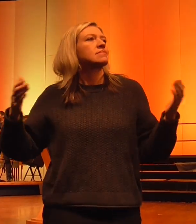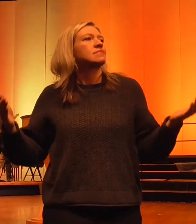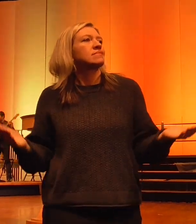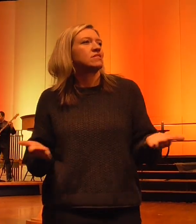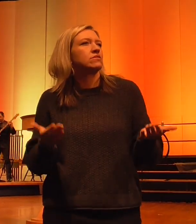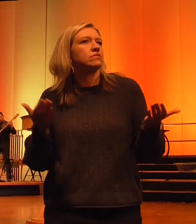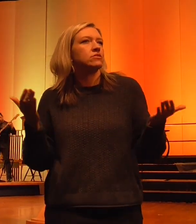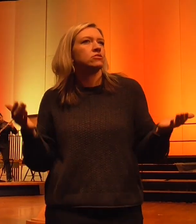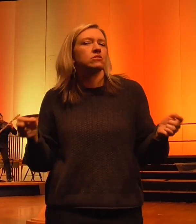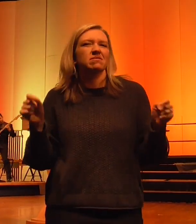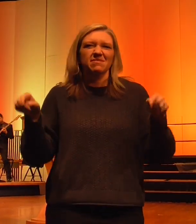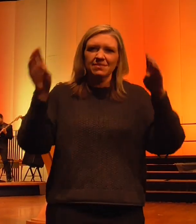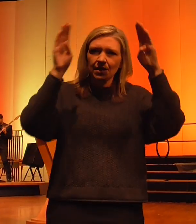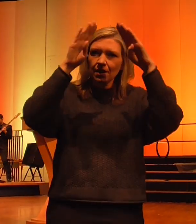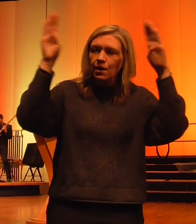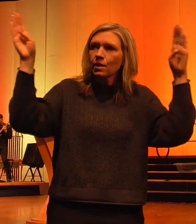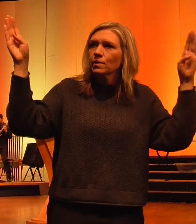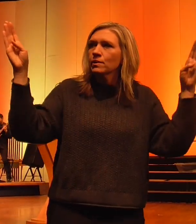the